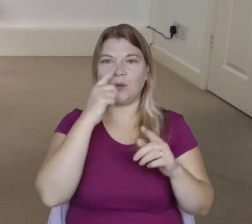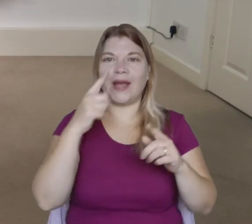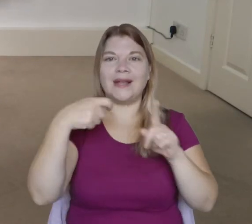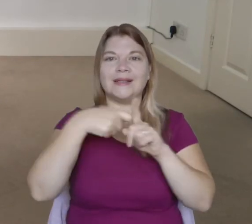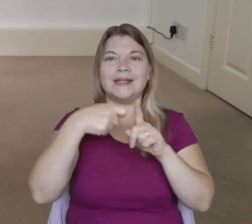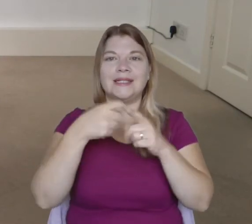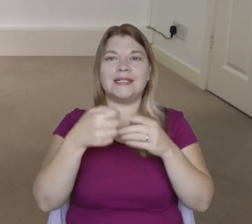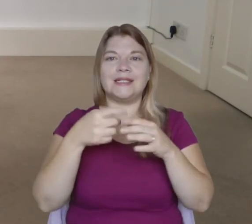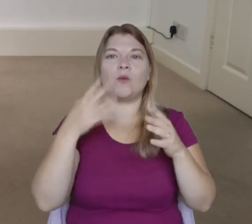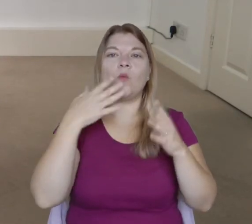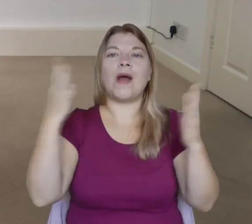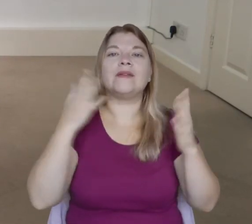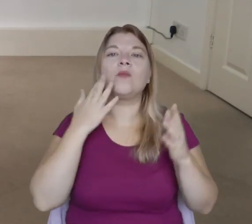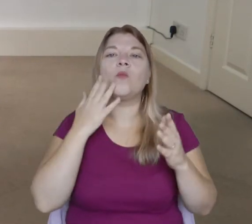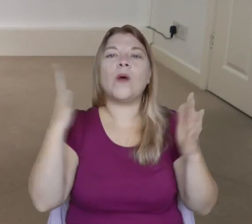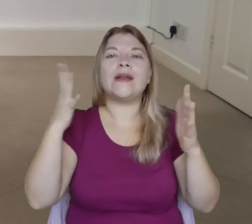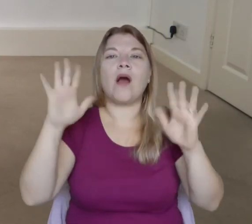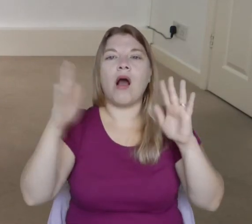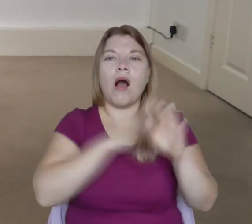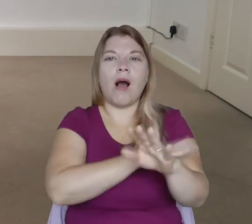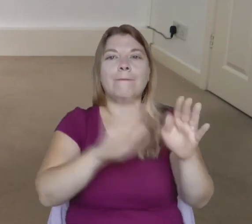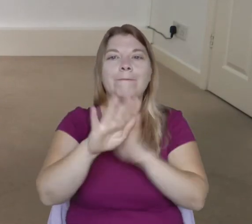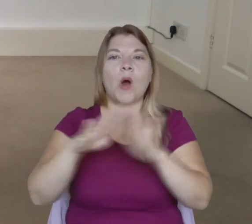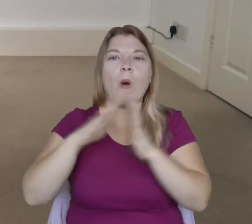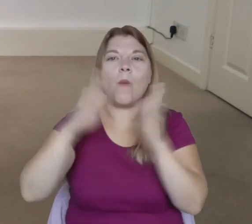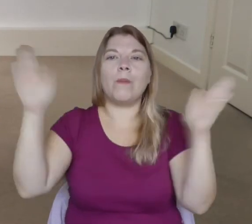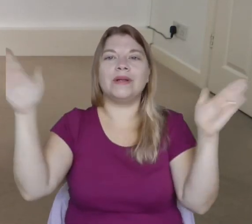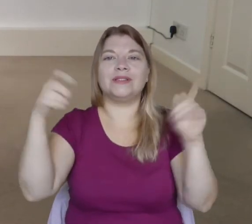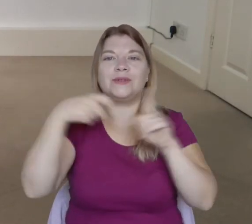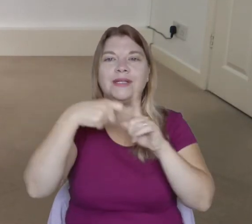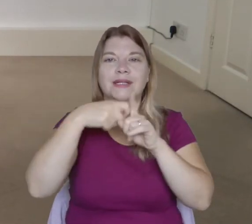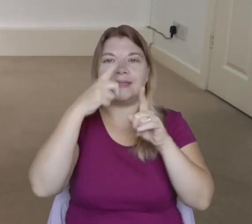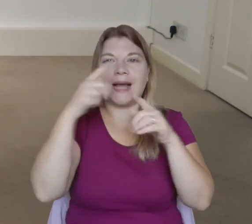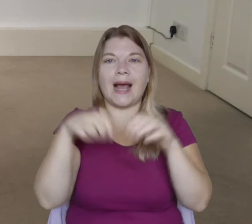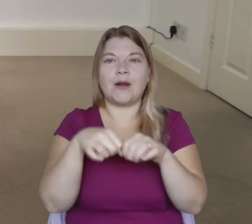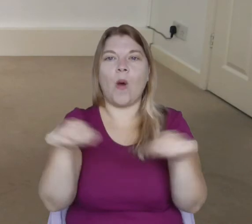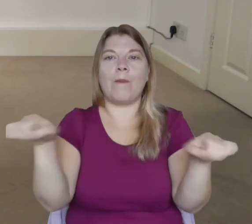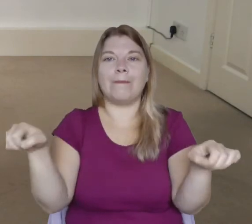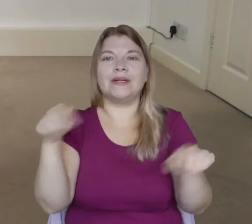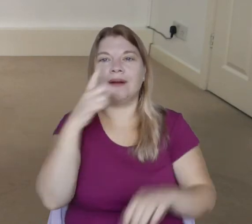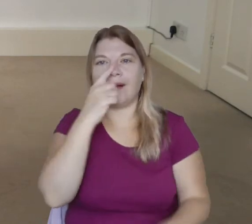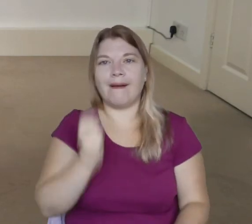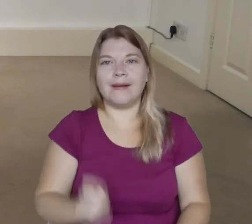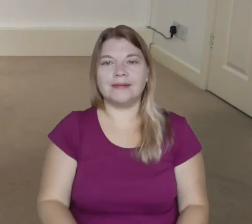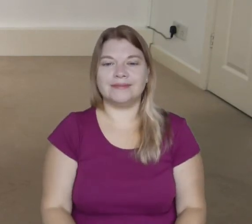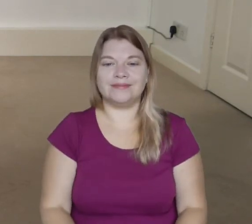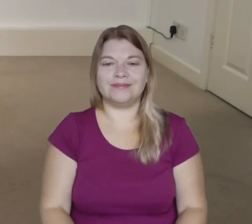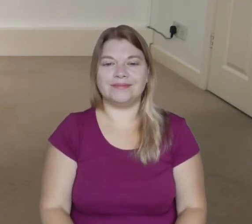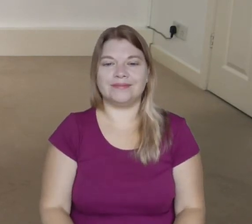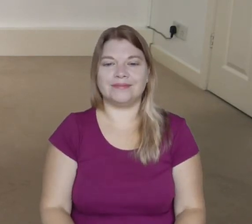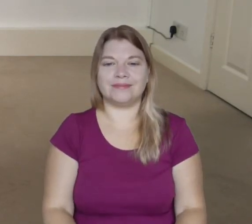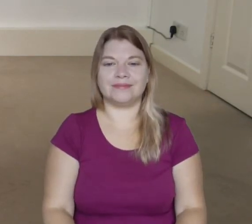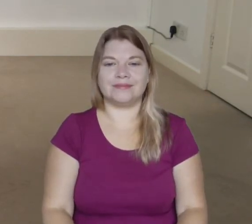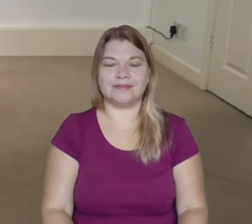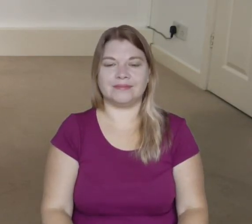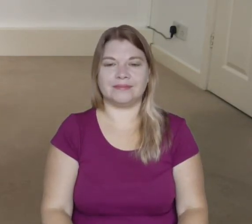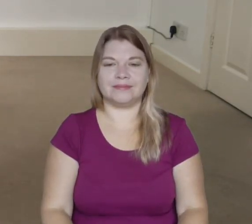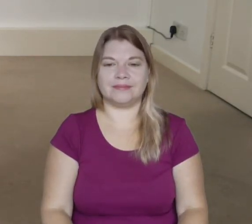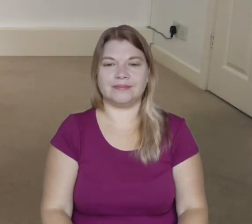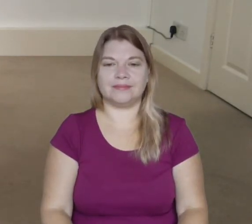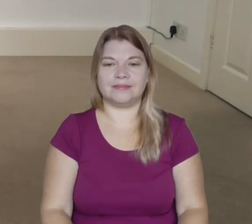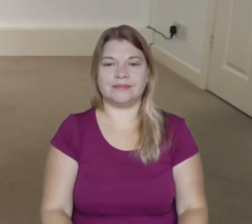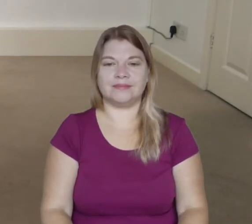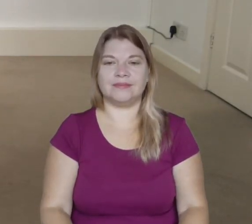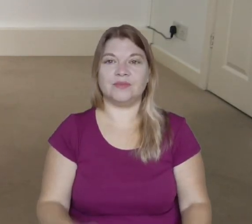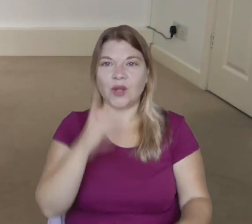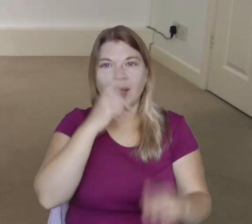knees out to the diagonals. The heels come in towards each other and the toes point out to the diagonals as well. So the